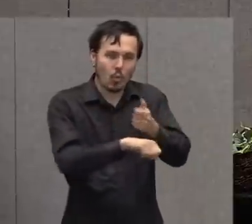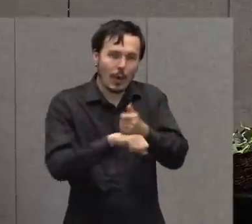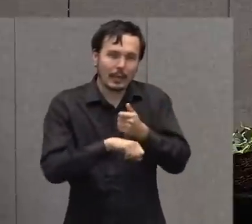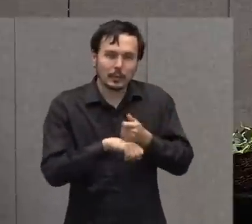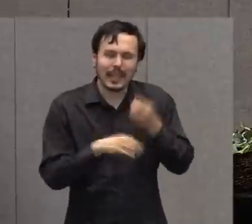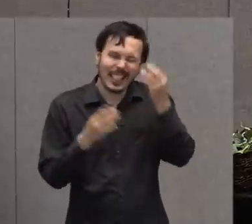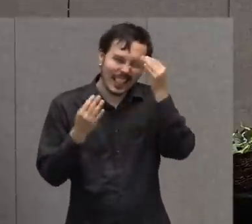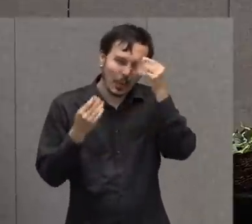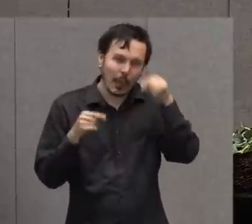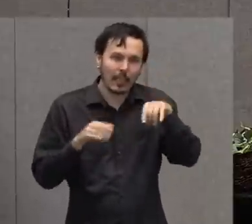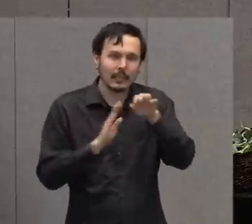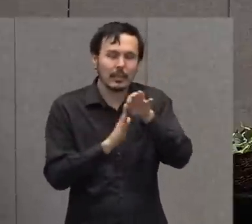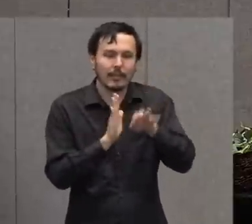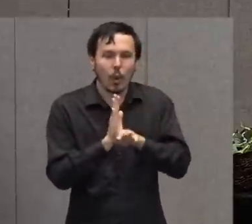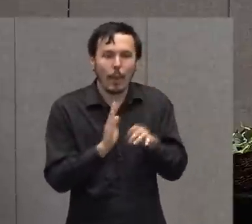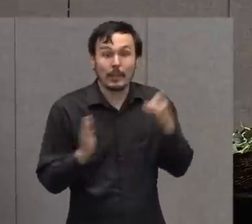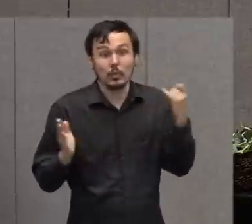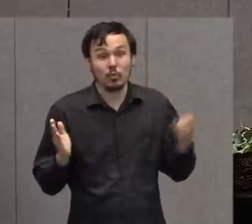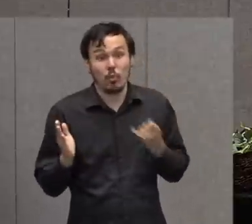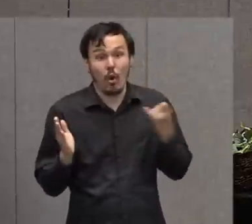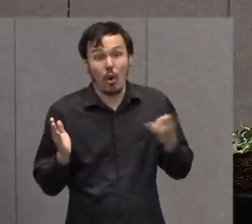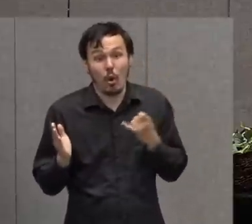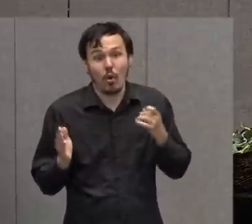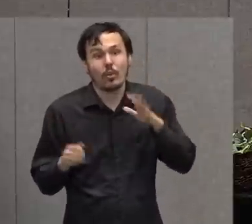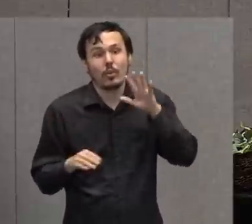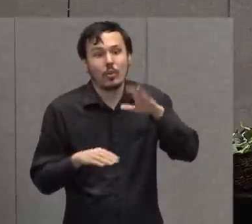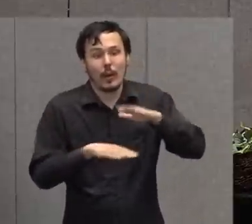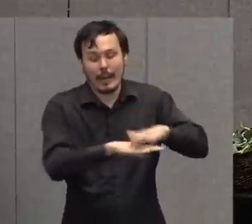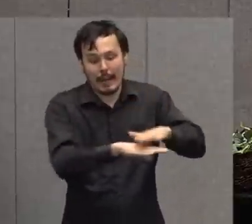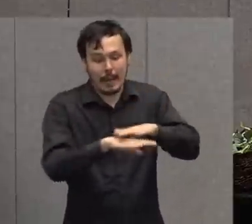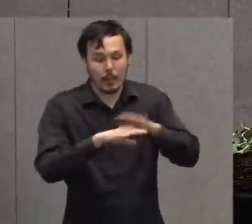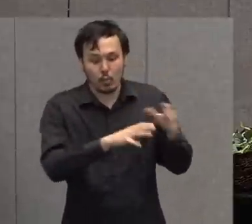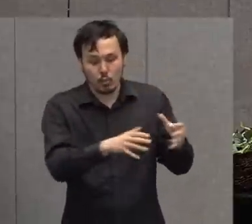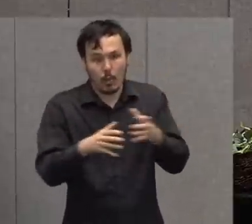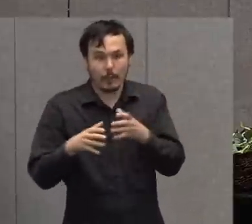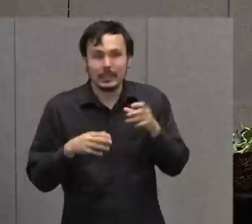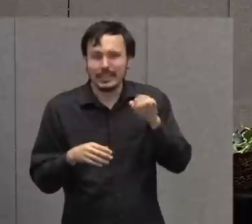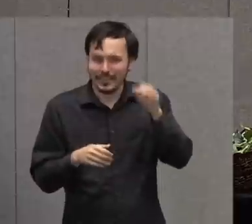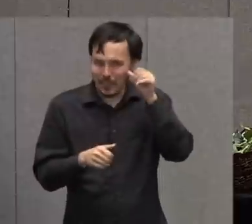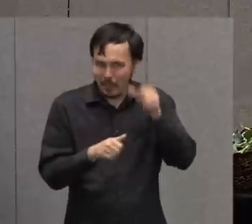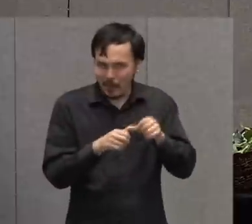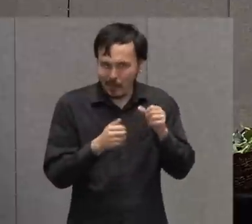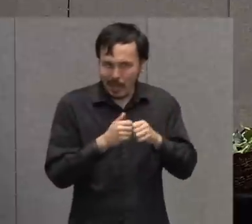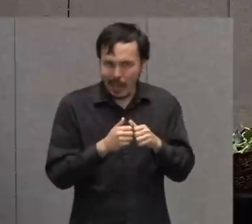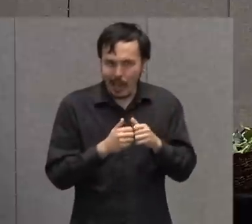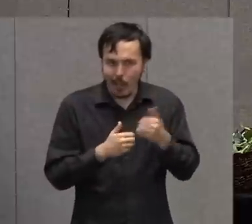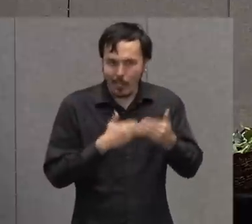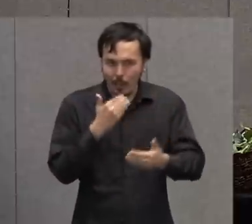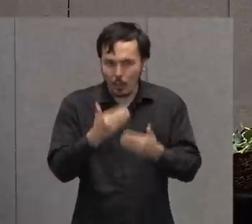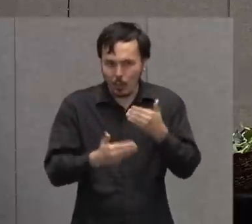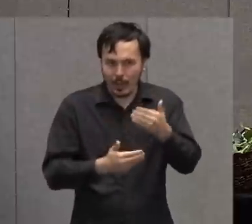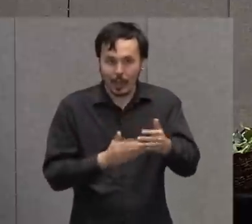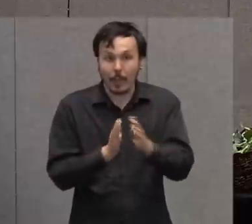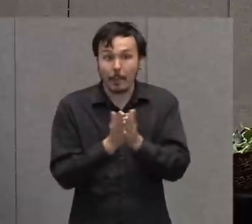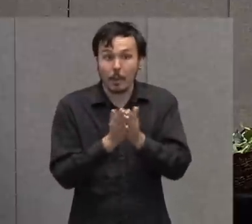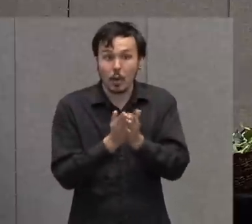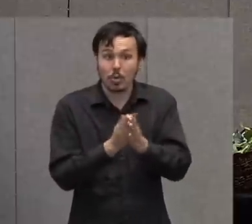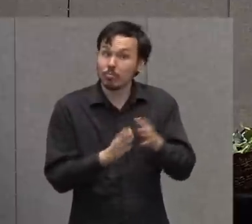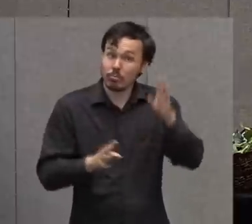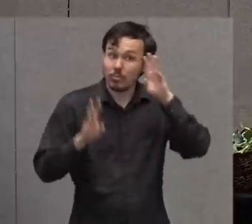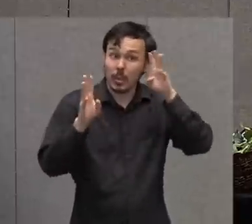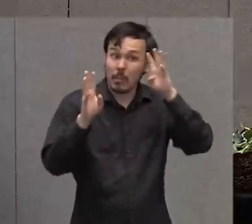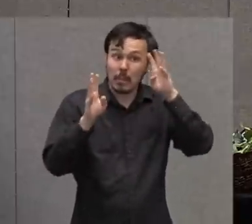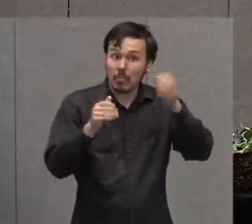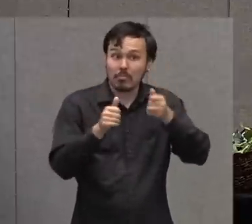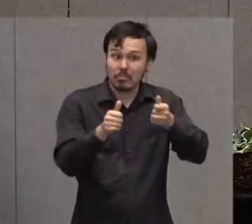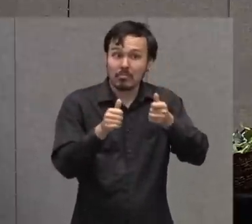formulas and drawing out your table groupings like that, if you can remember how they went in the book, or you can make up some of your own for